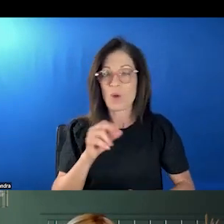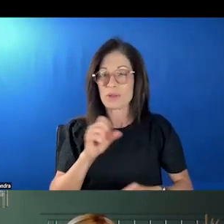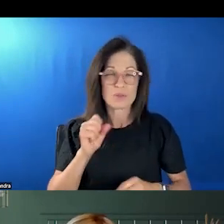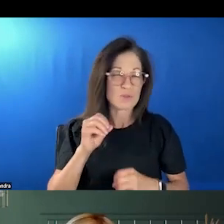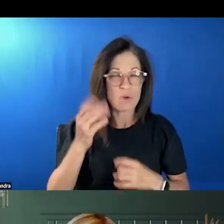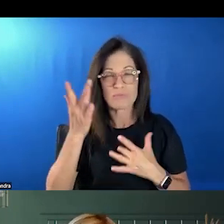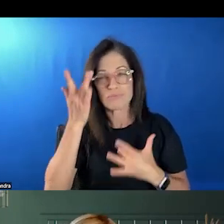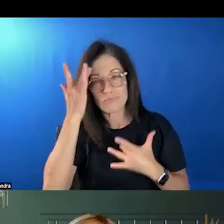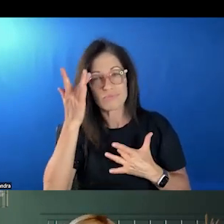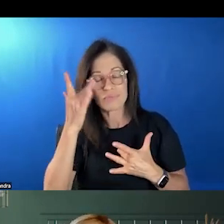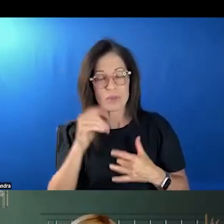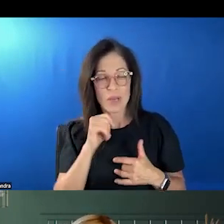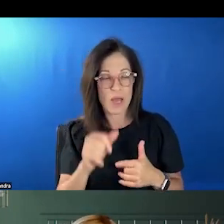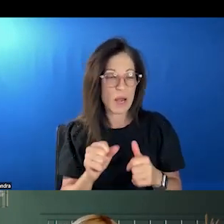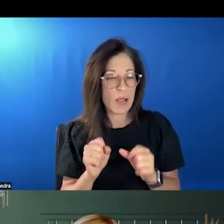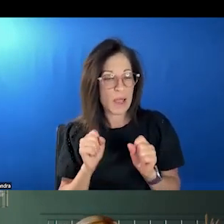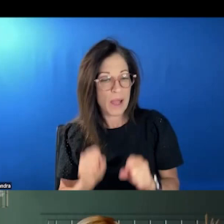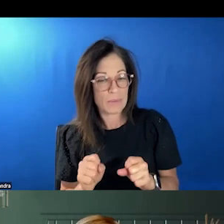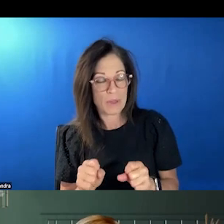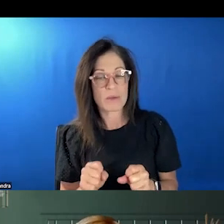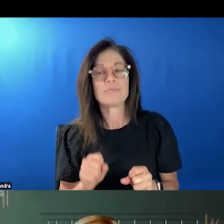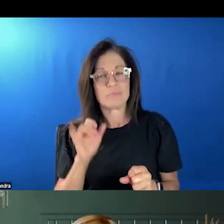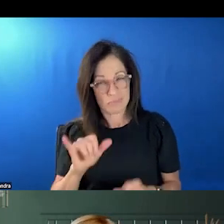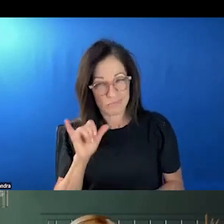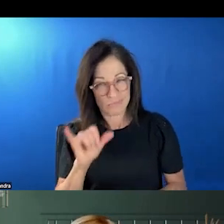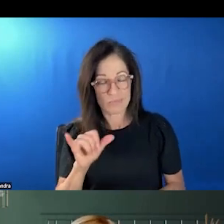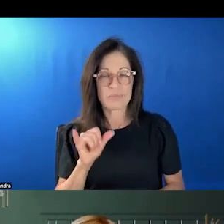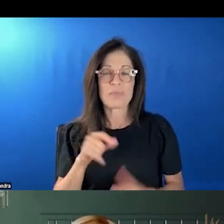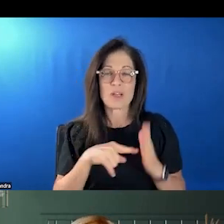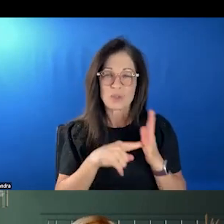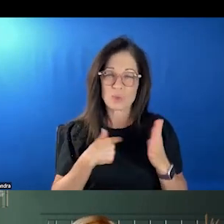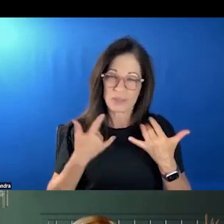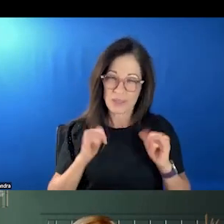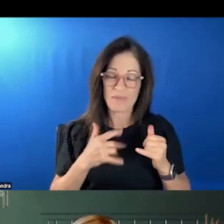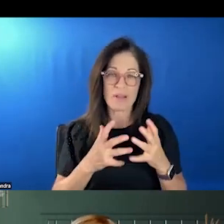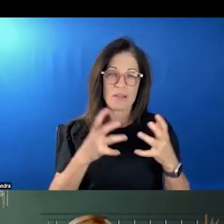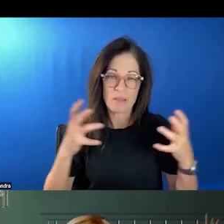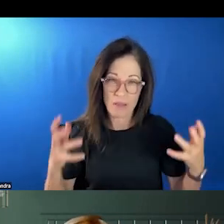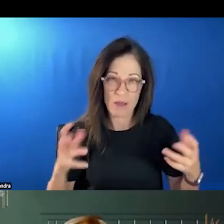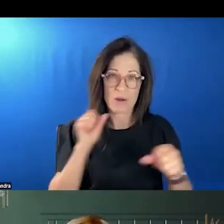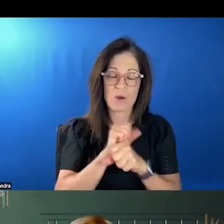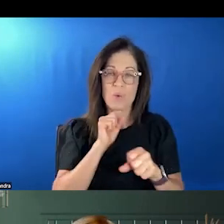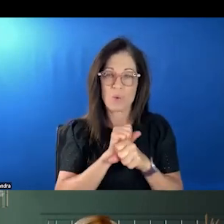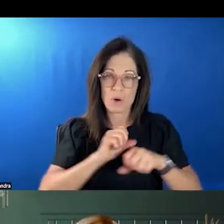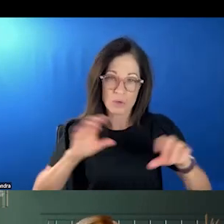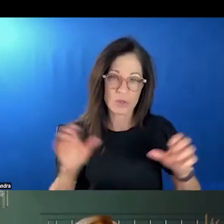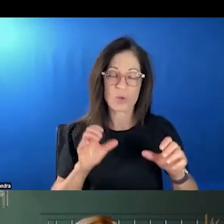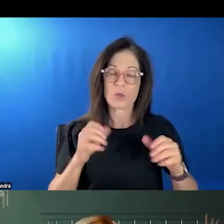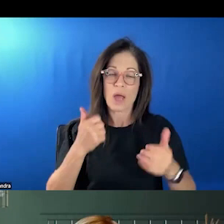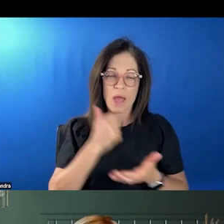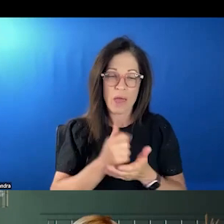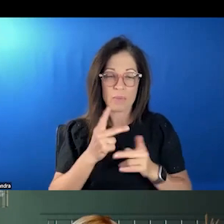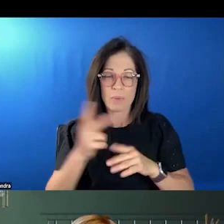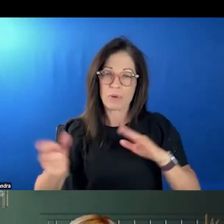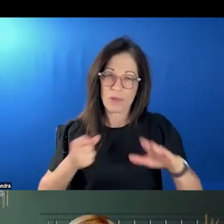not competent teaches us that we still have such a long way to go to get people into care and